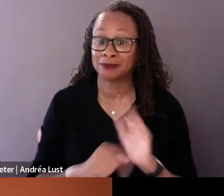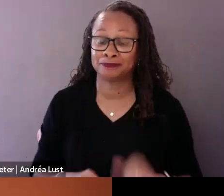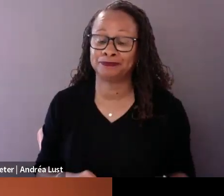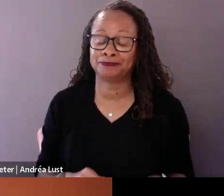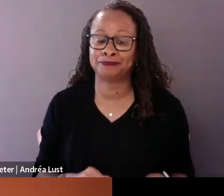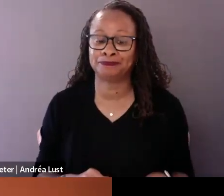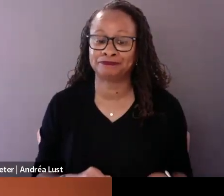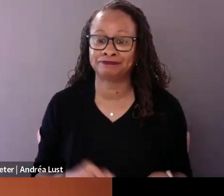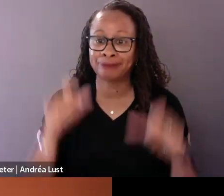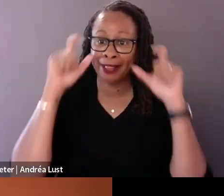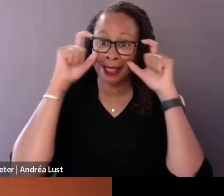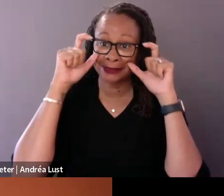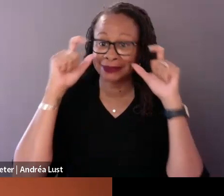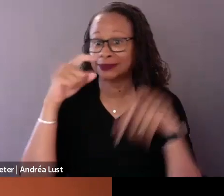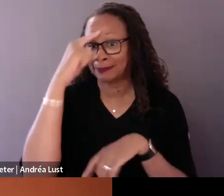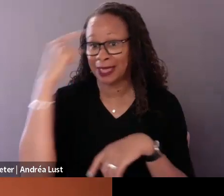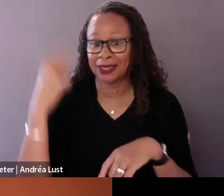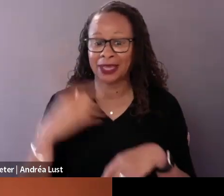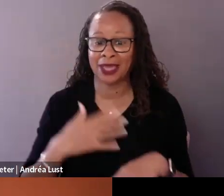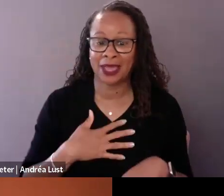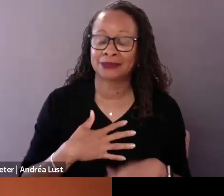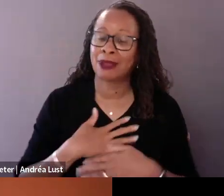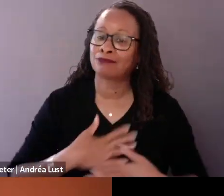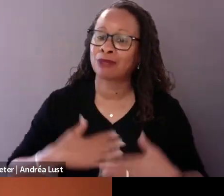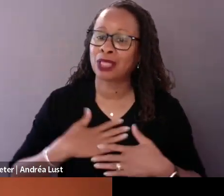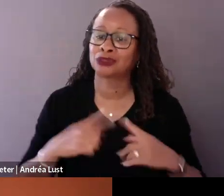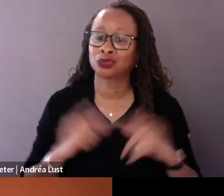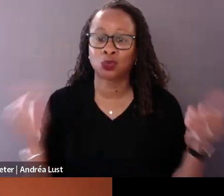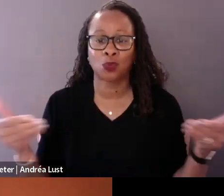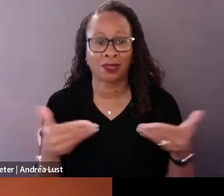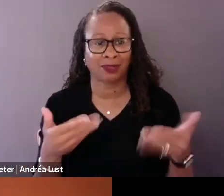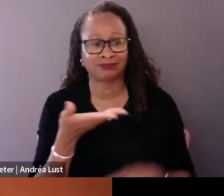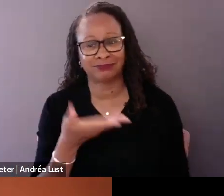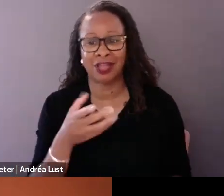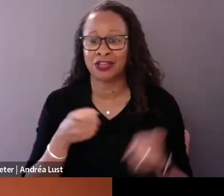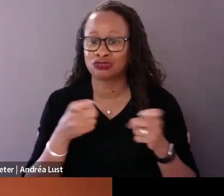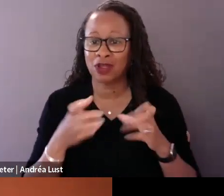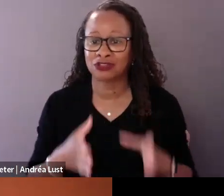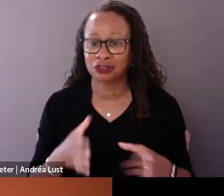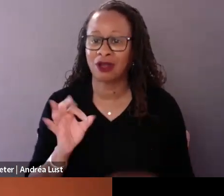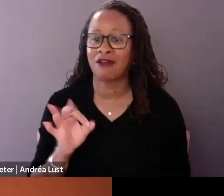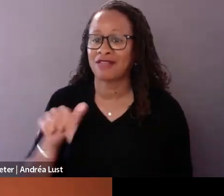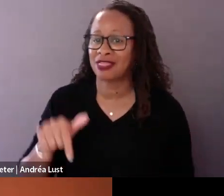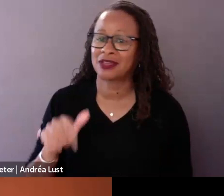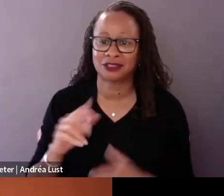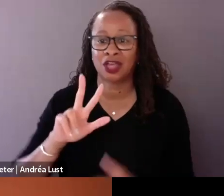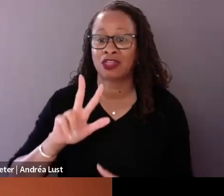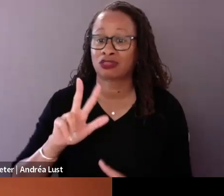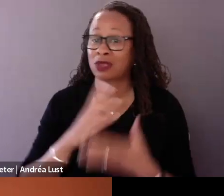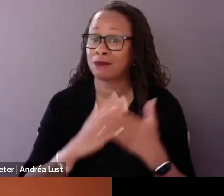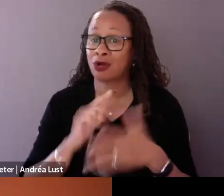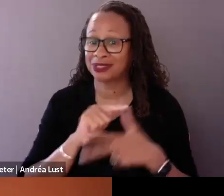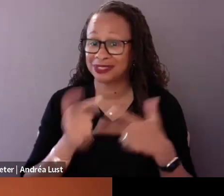and glasses. And it's my great pleasure to welcome the director of this three-part series